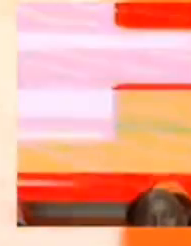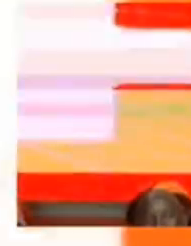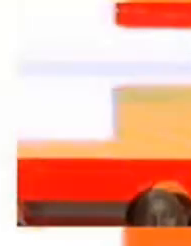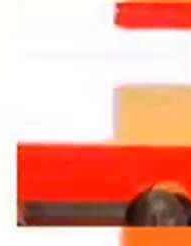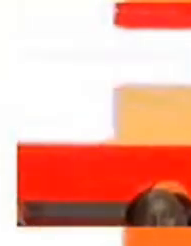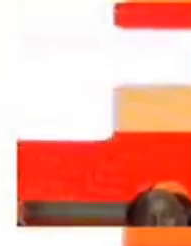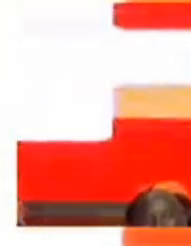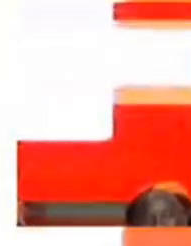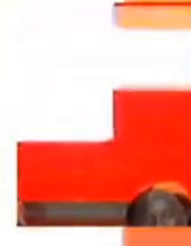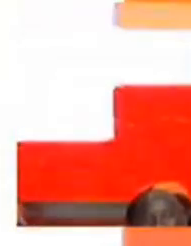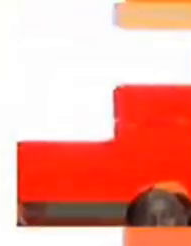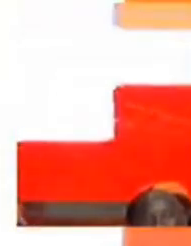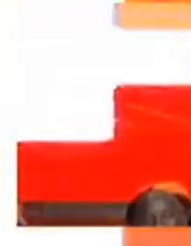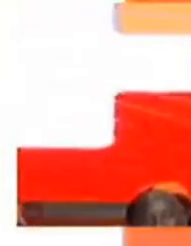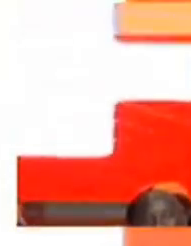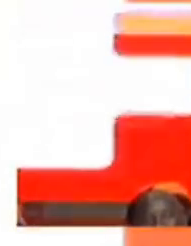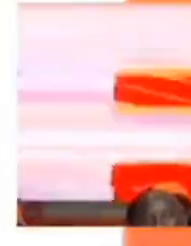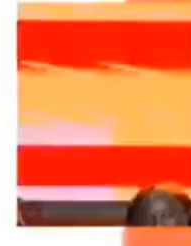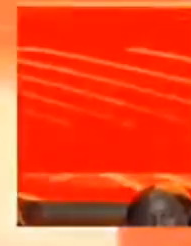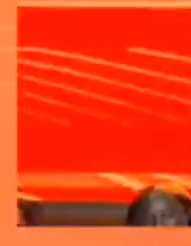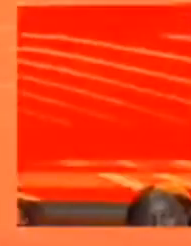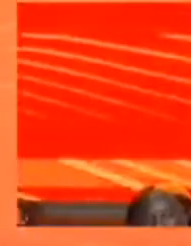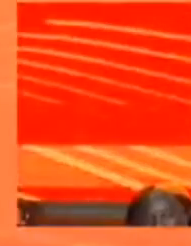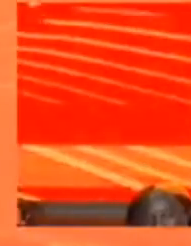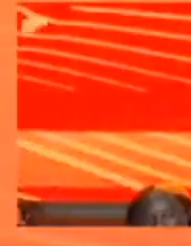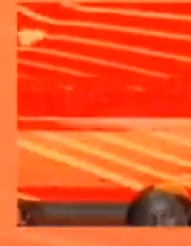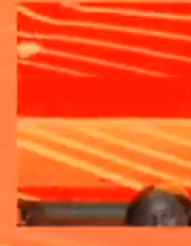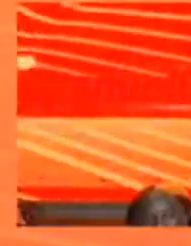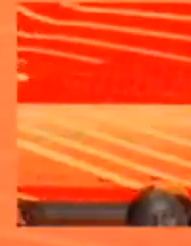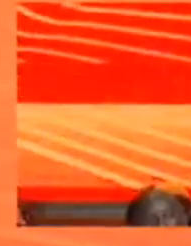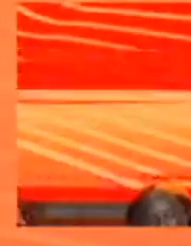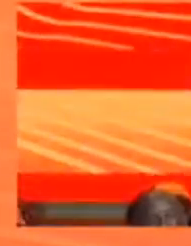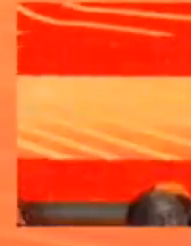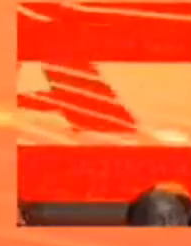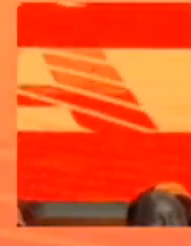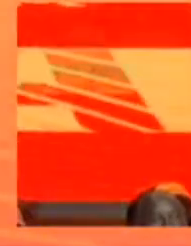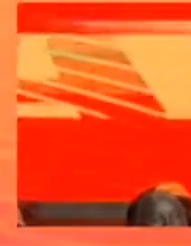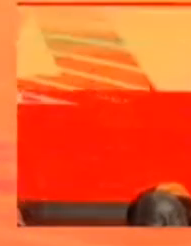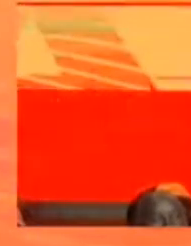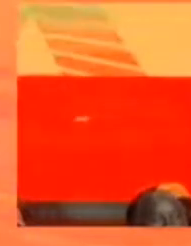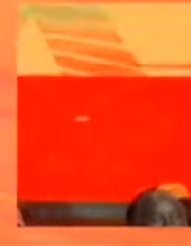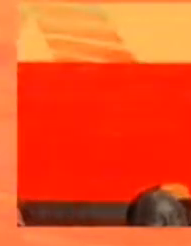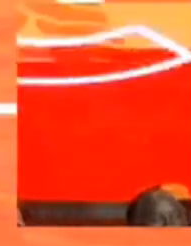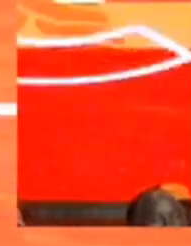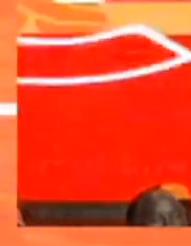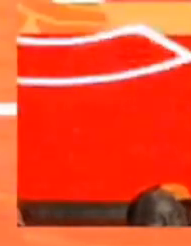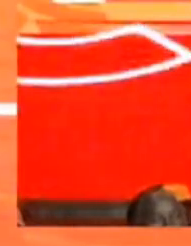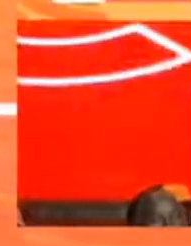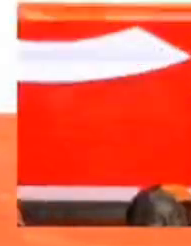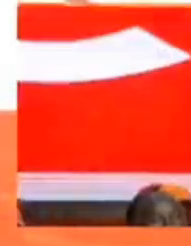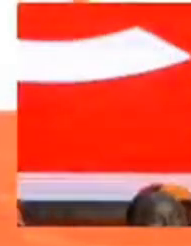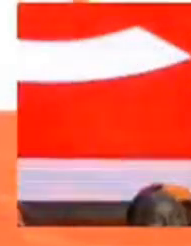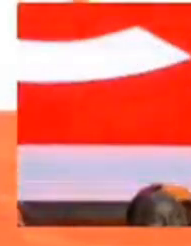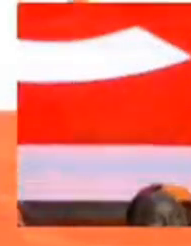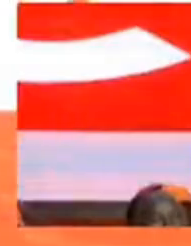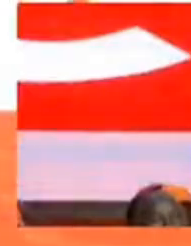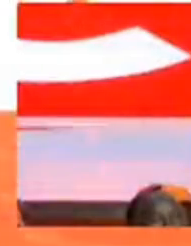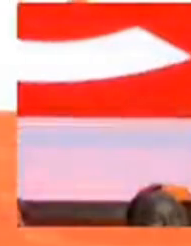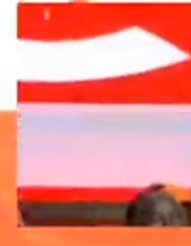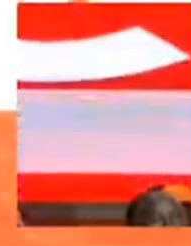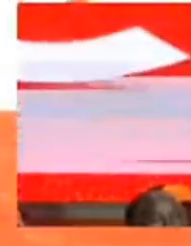day. The day of 24 hours. That is 10 cents an hour. Why would you sell yourself